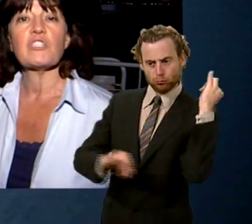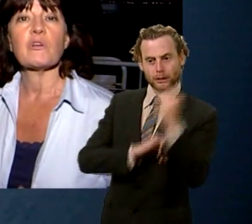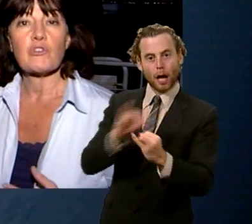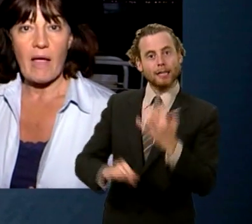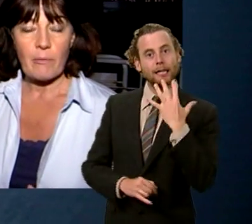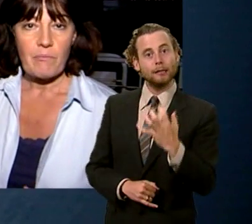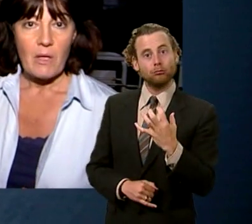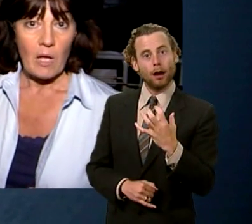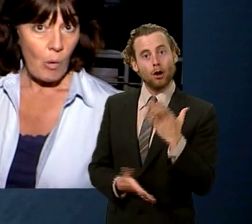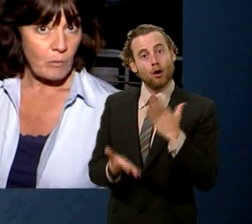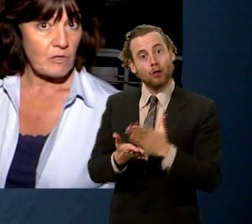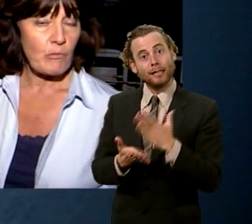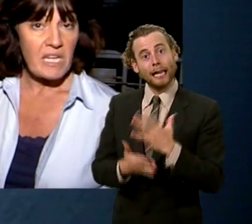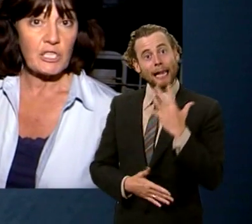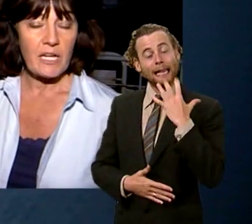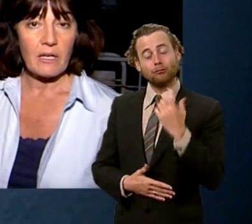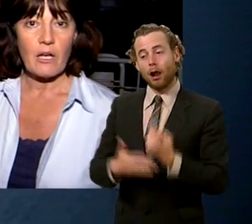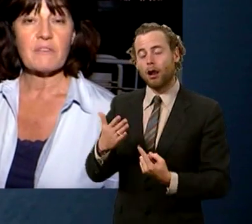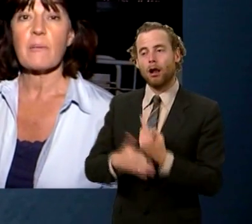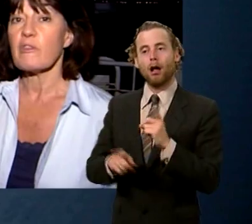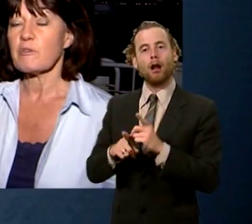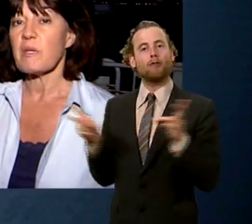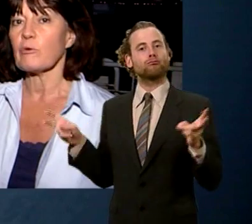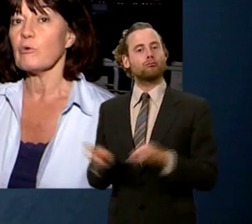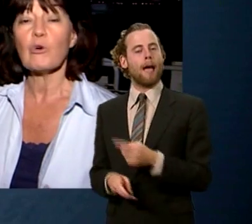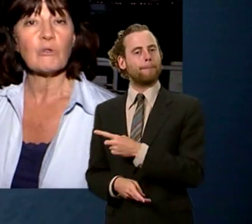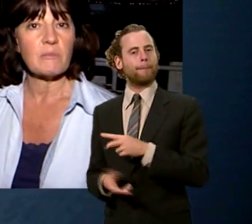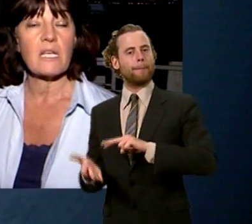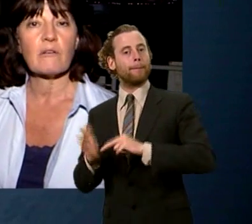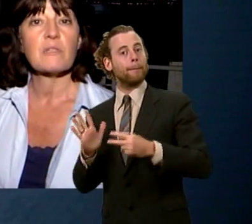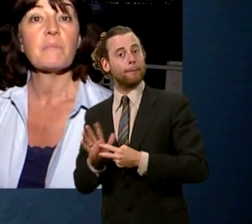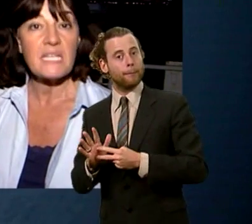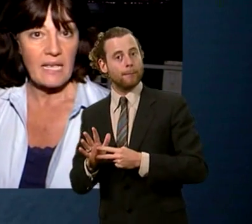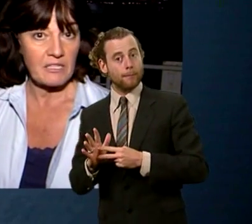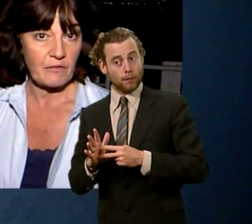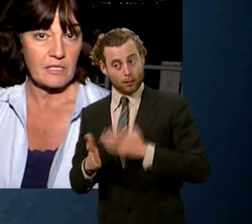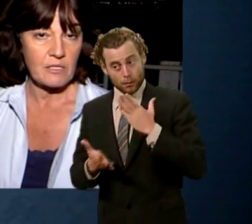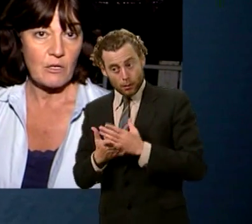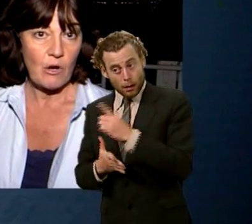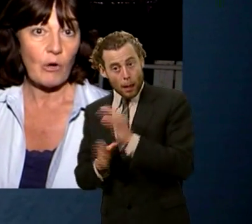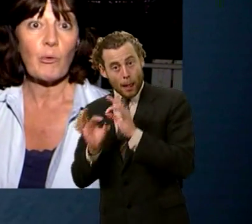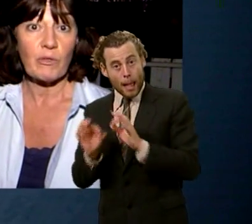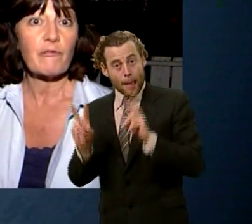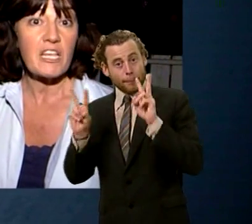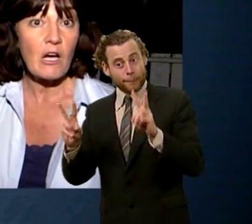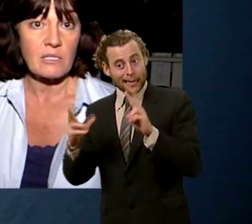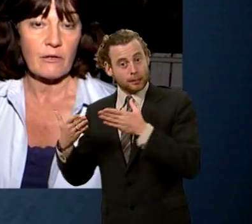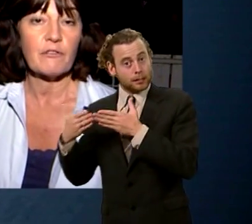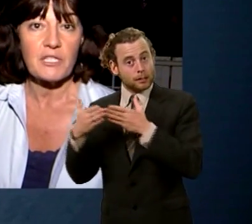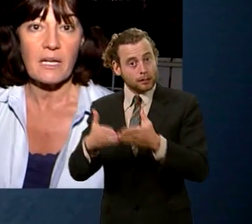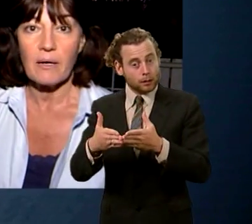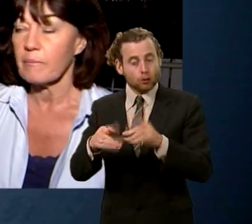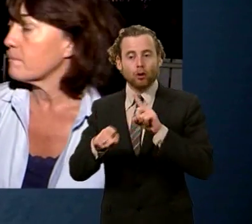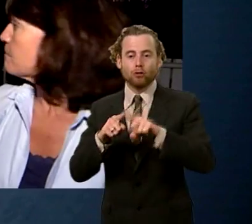fall into a trap? And what was the real agenda of some of those people who call themselves peace activists on board the Free